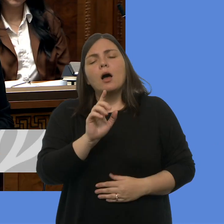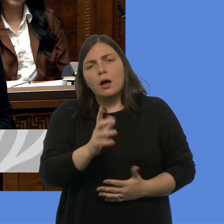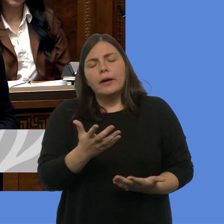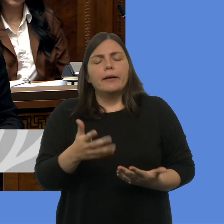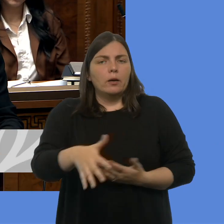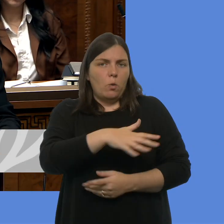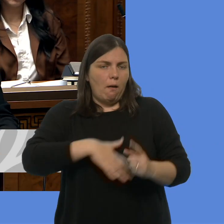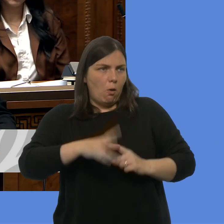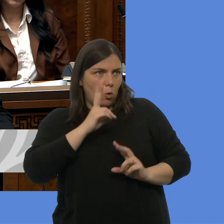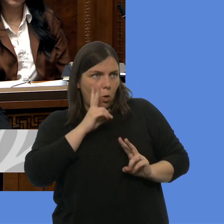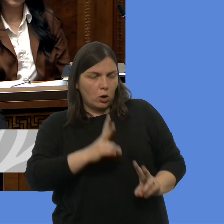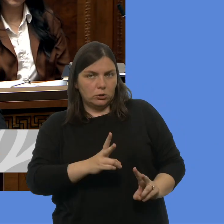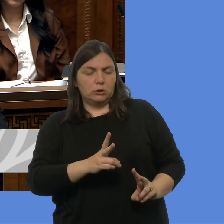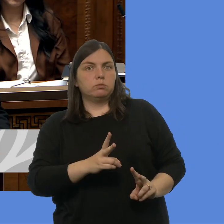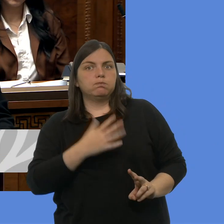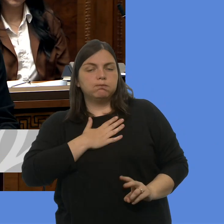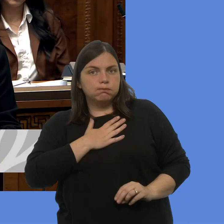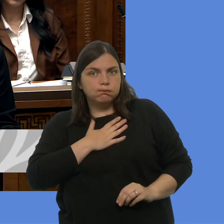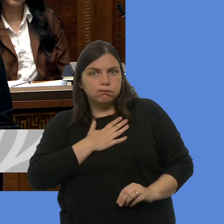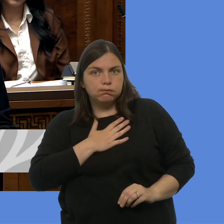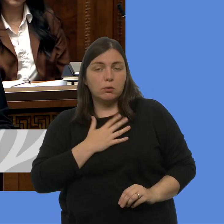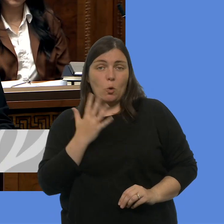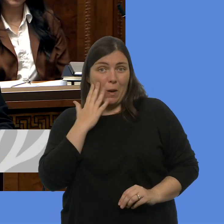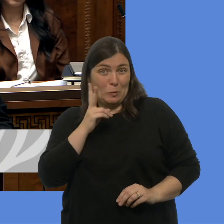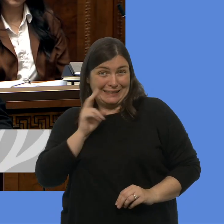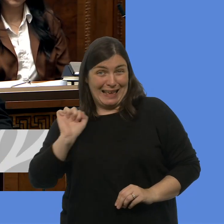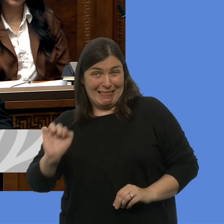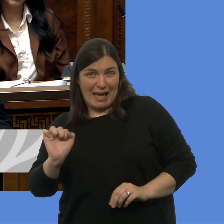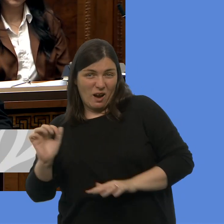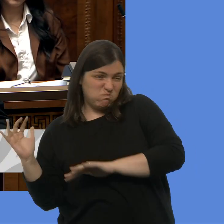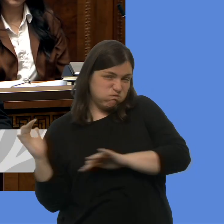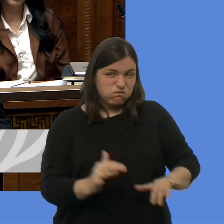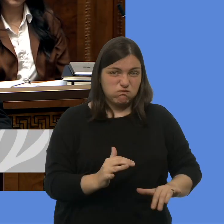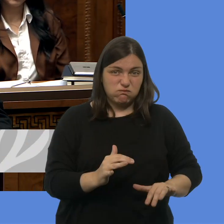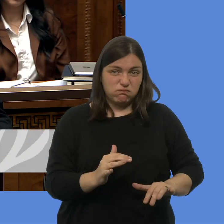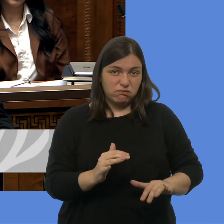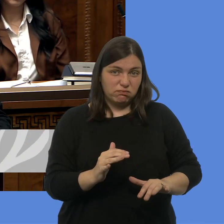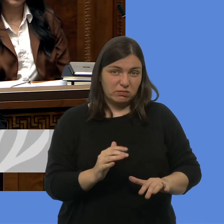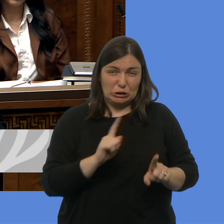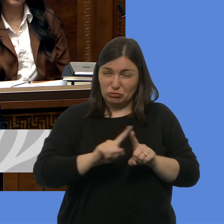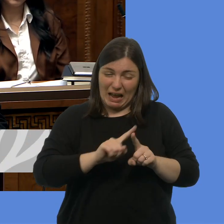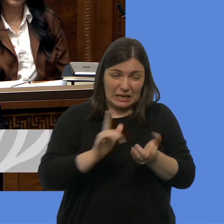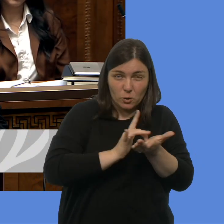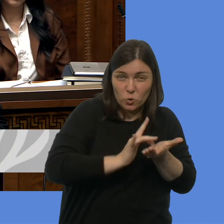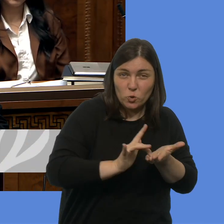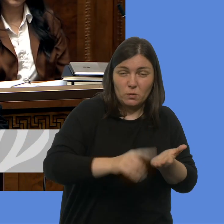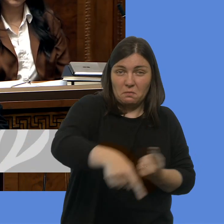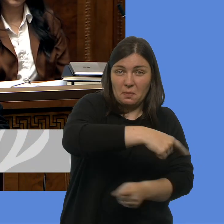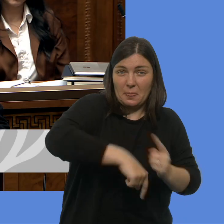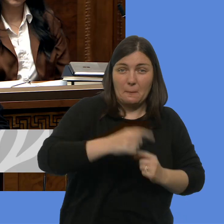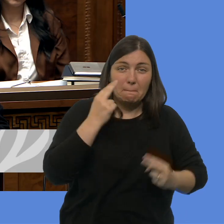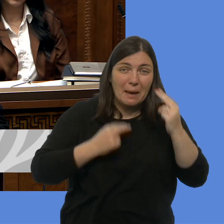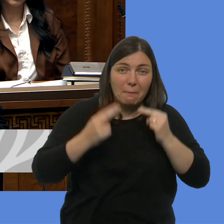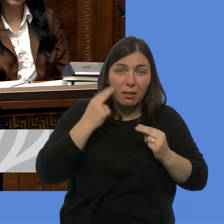dismay whenever we see Israel's genocidal war against the Palestinian people. It's an outrage to international opinion.